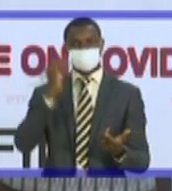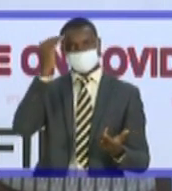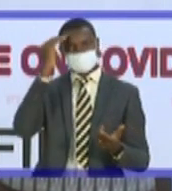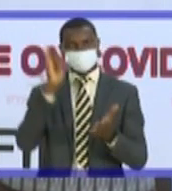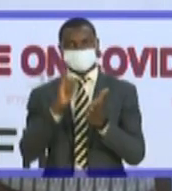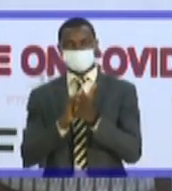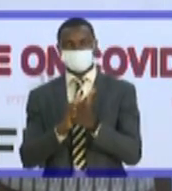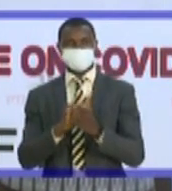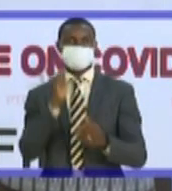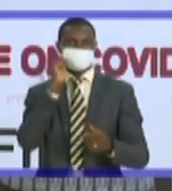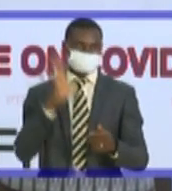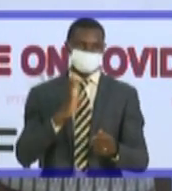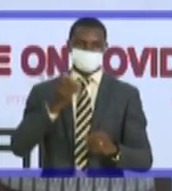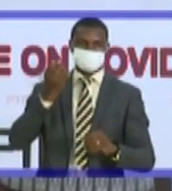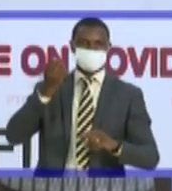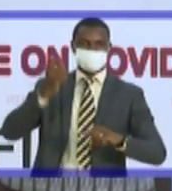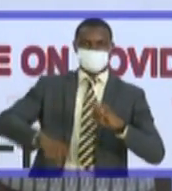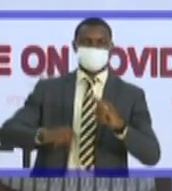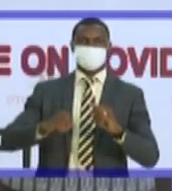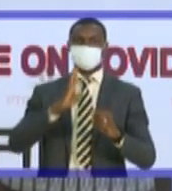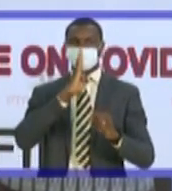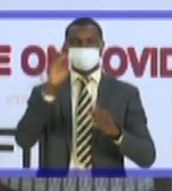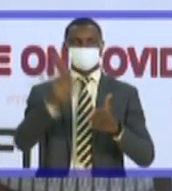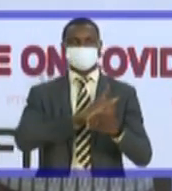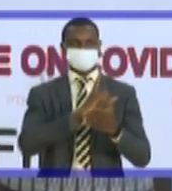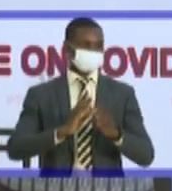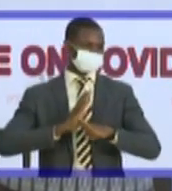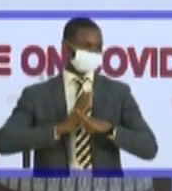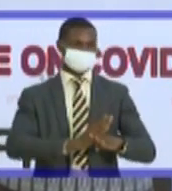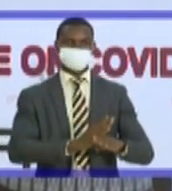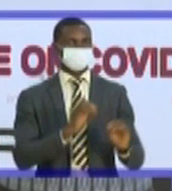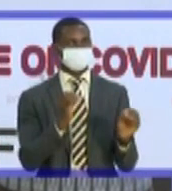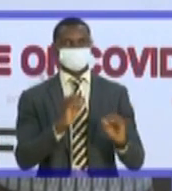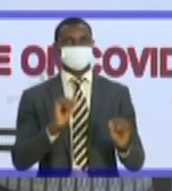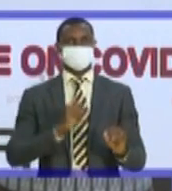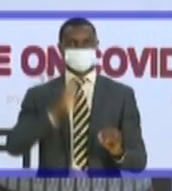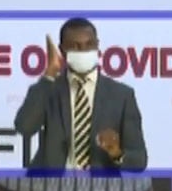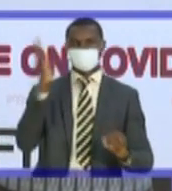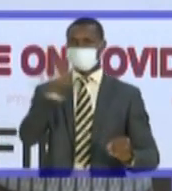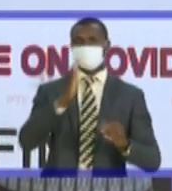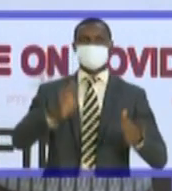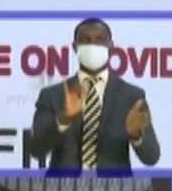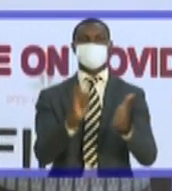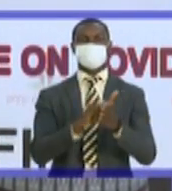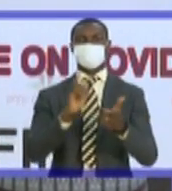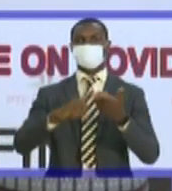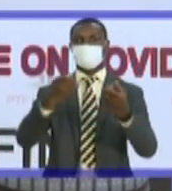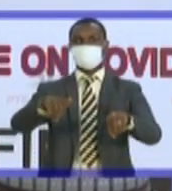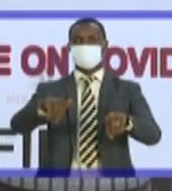be marginalized. I'm also a woman. I don't think I will allow that.